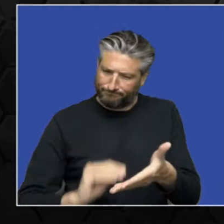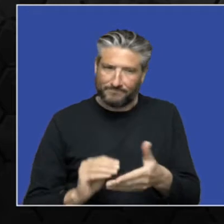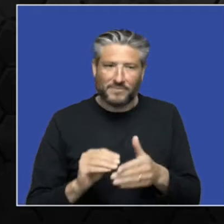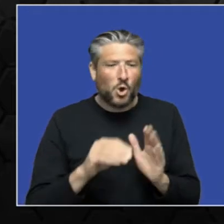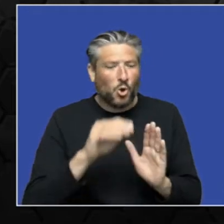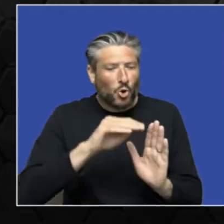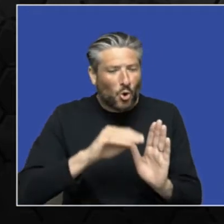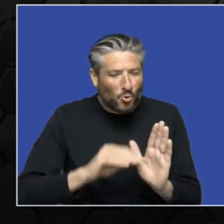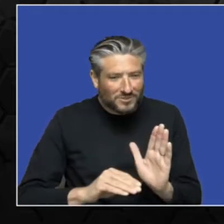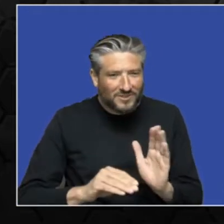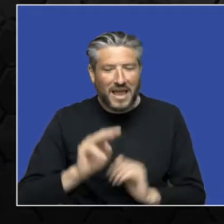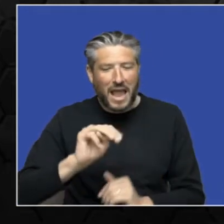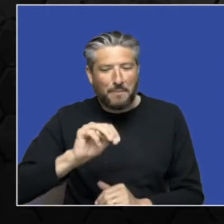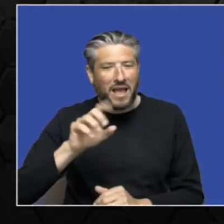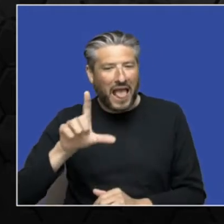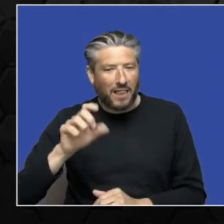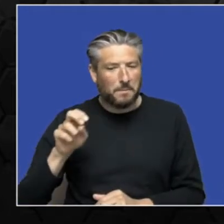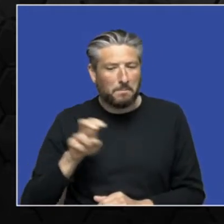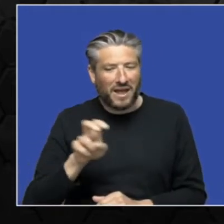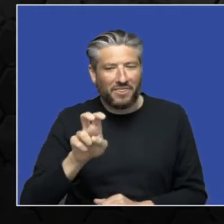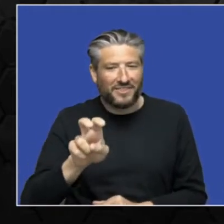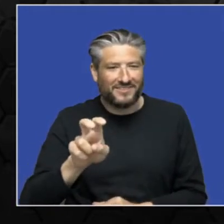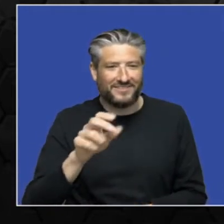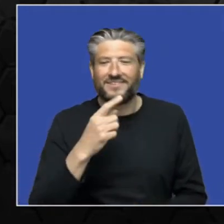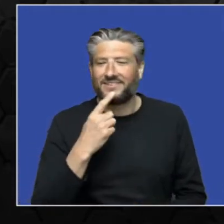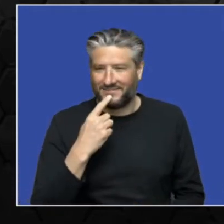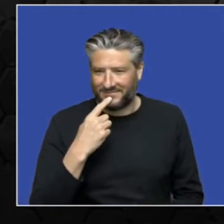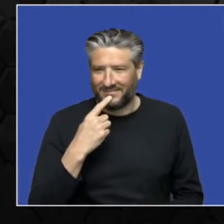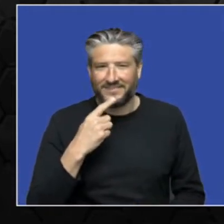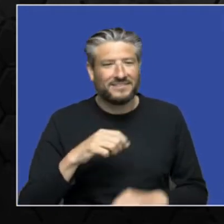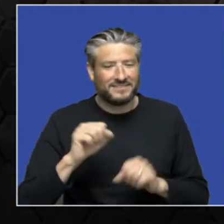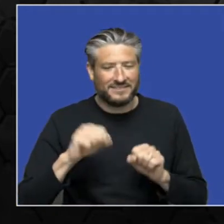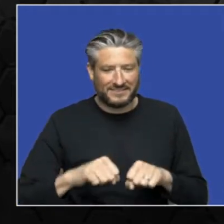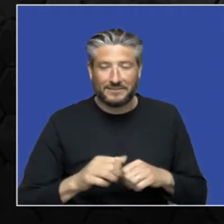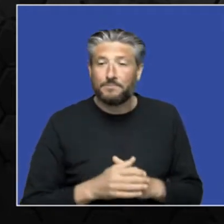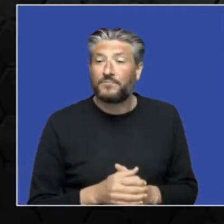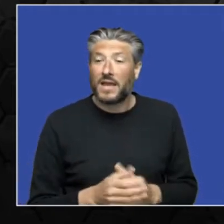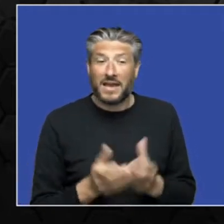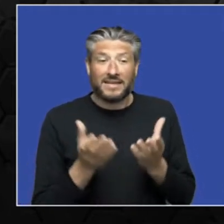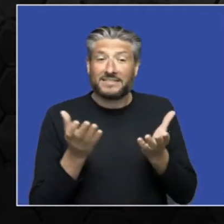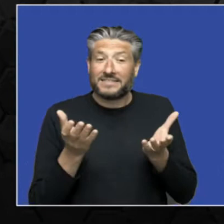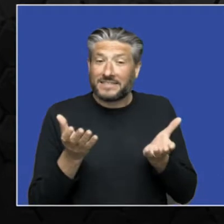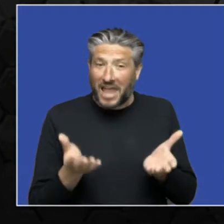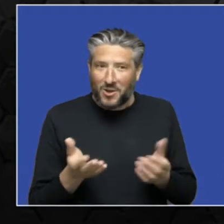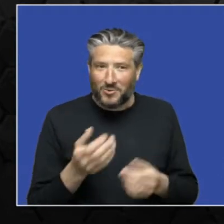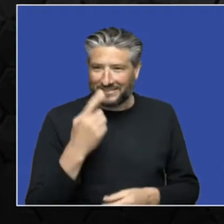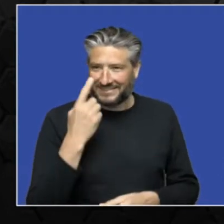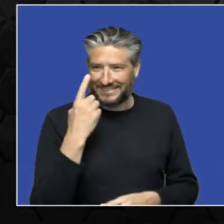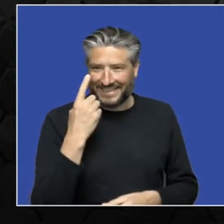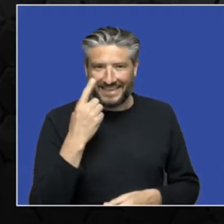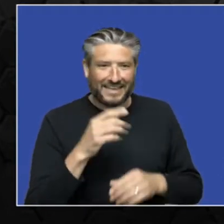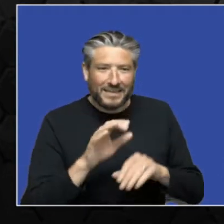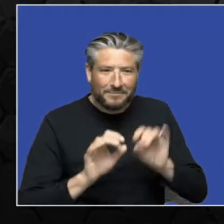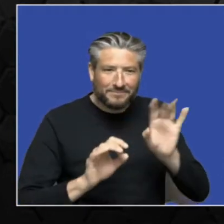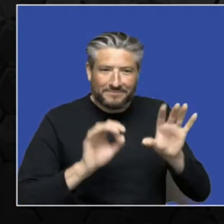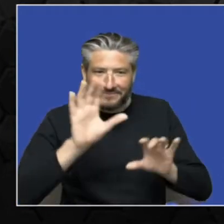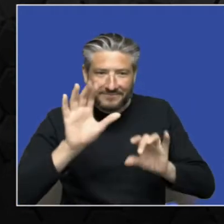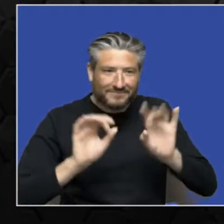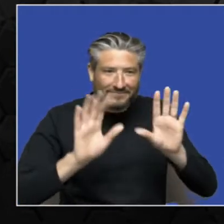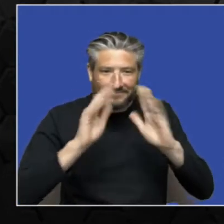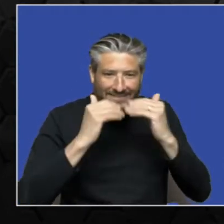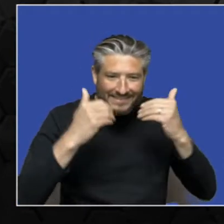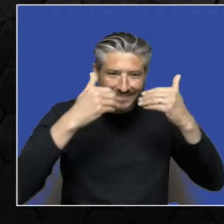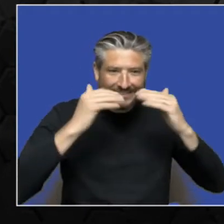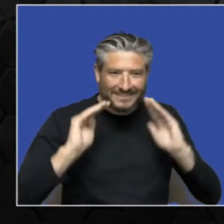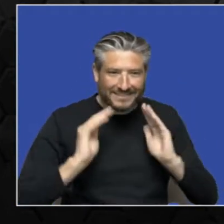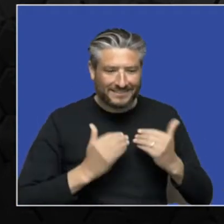you? I would like to post your emojis to the corresponding to the questions. So if you